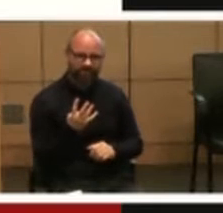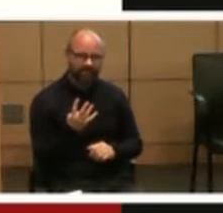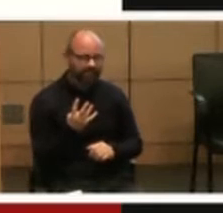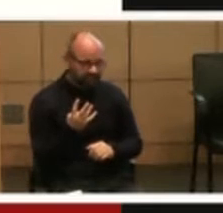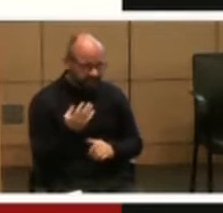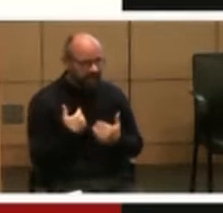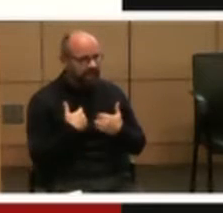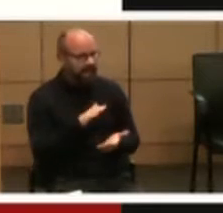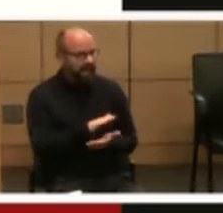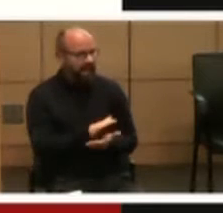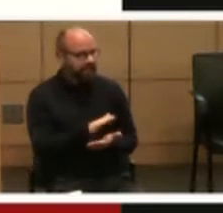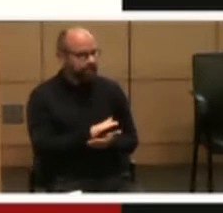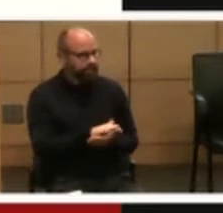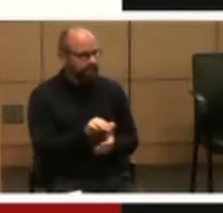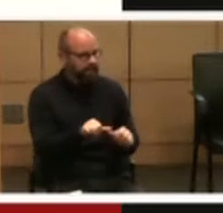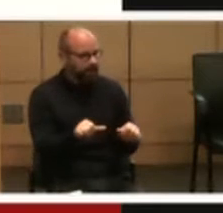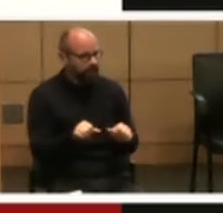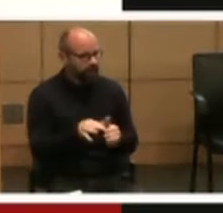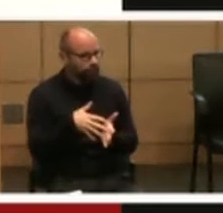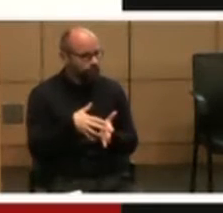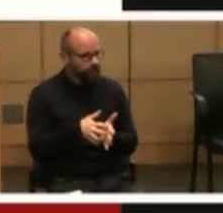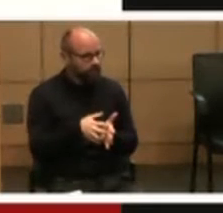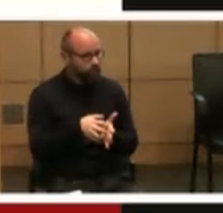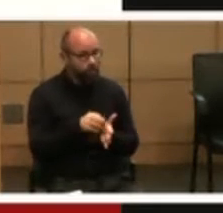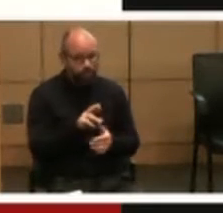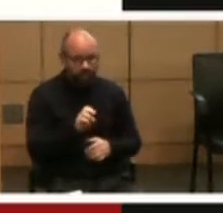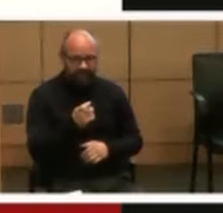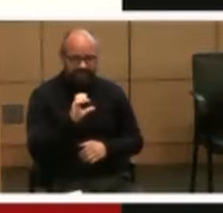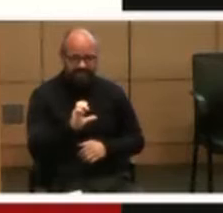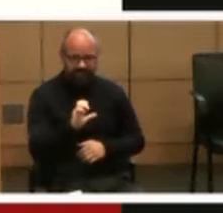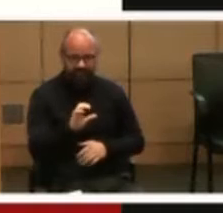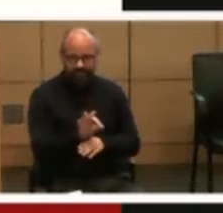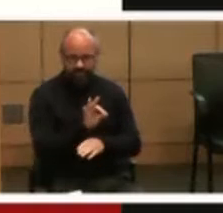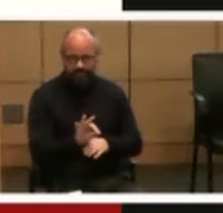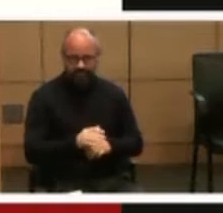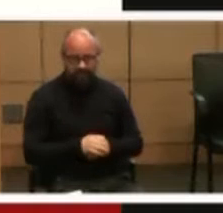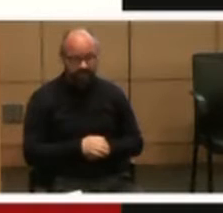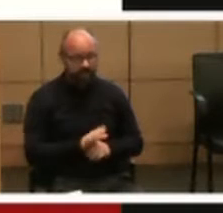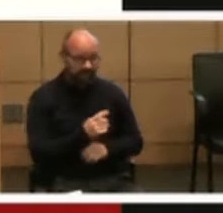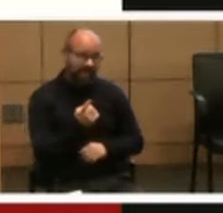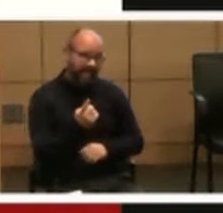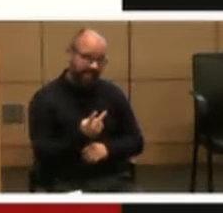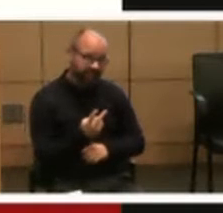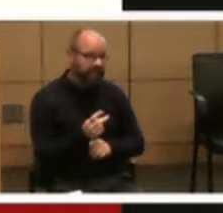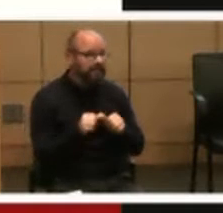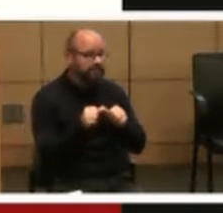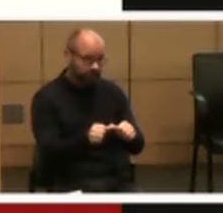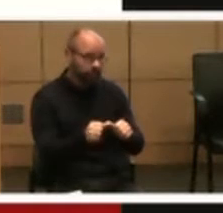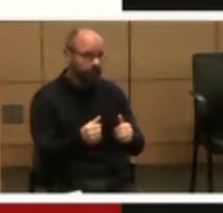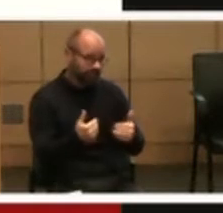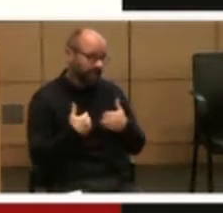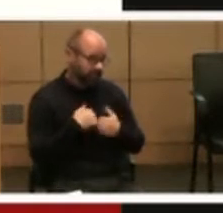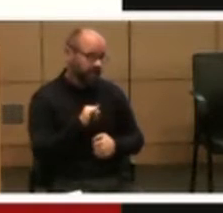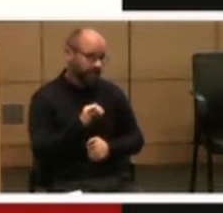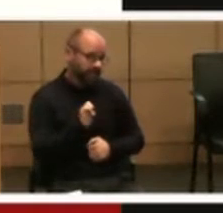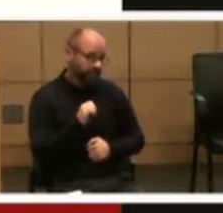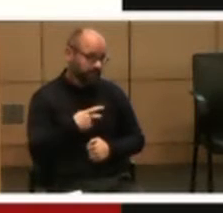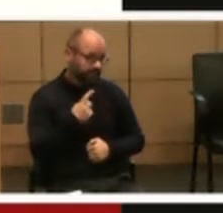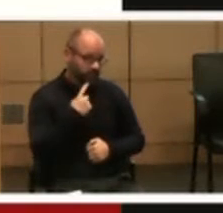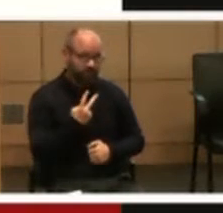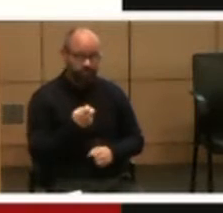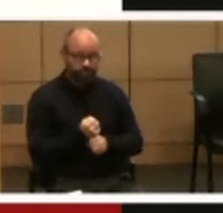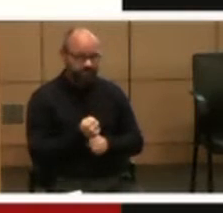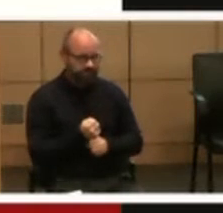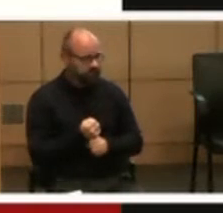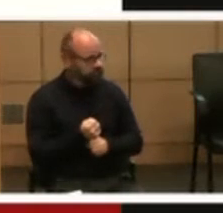area of weakness or executive function. And about half of them continued to have IEPs throughout the entire 3 years. So this was not going